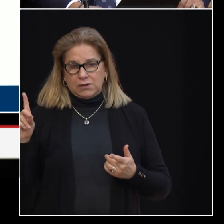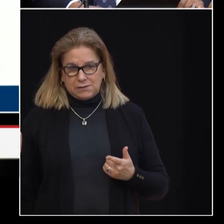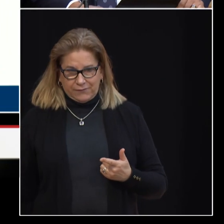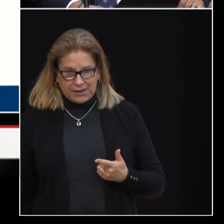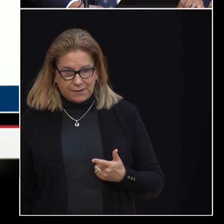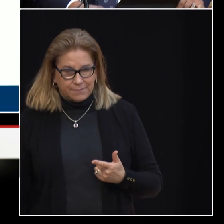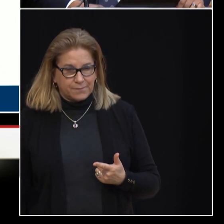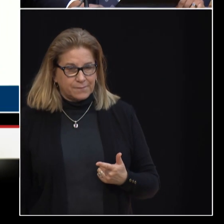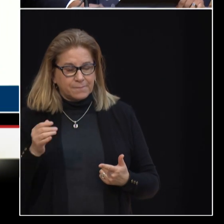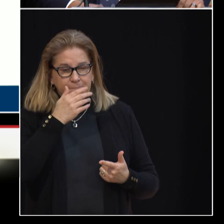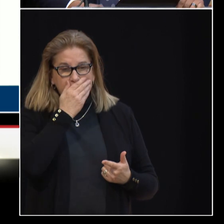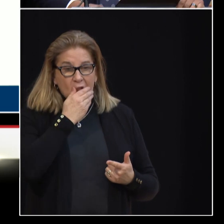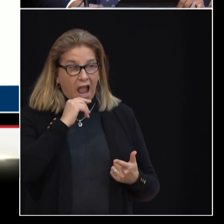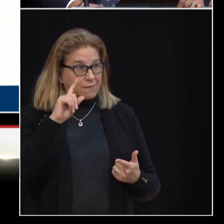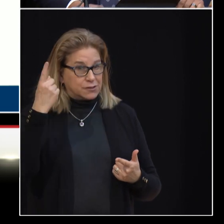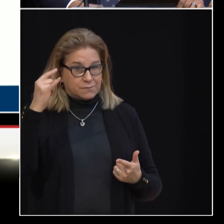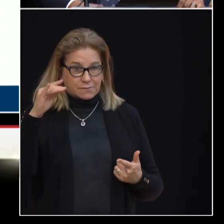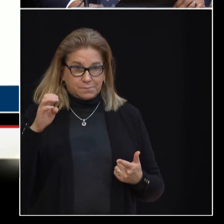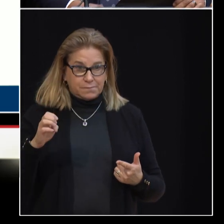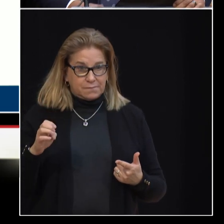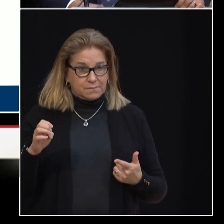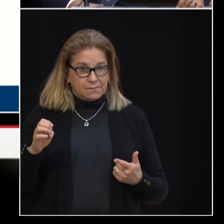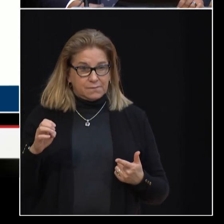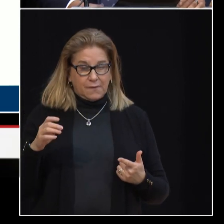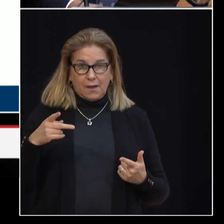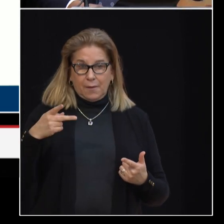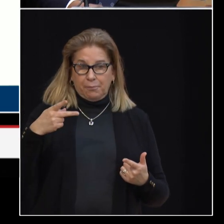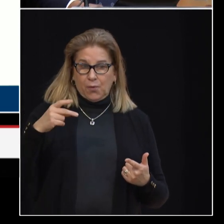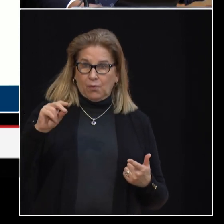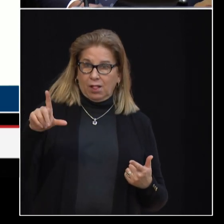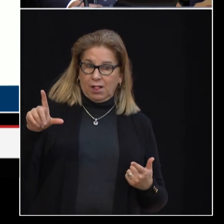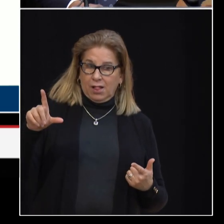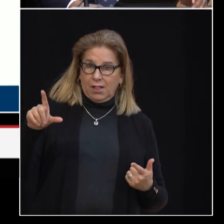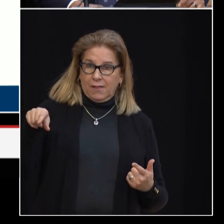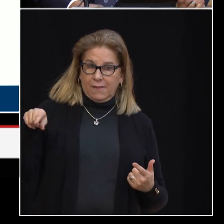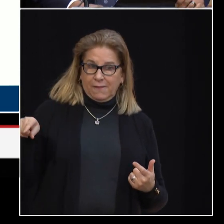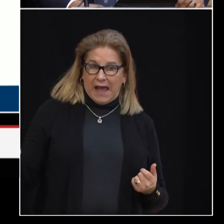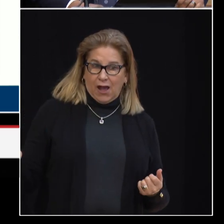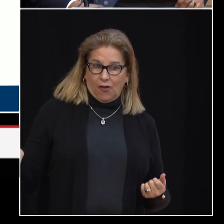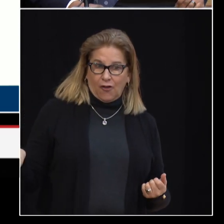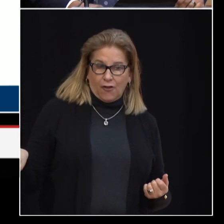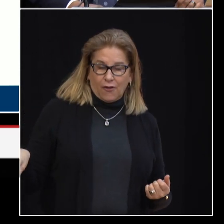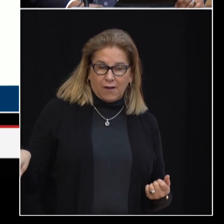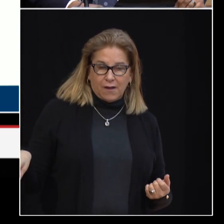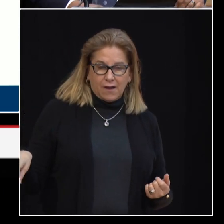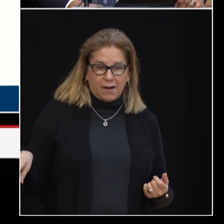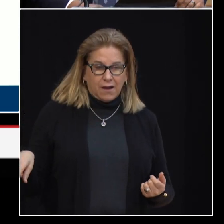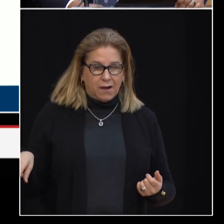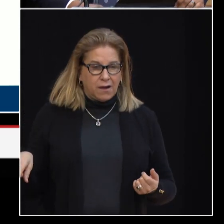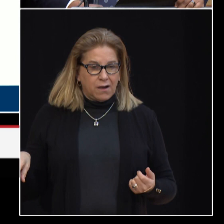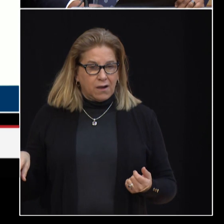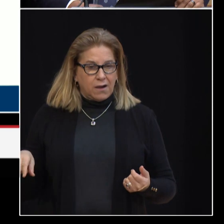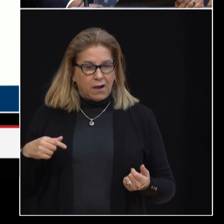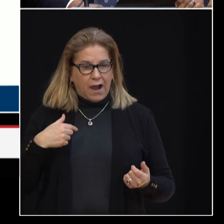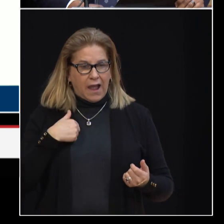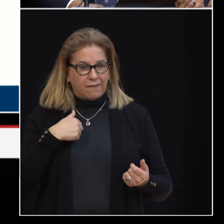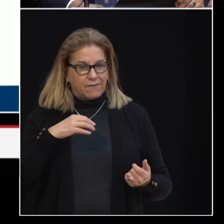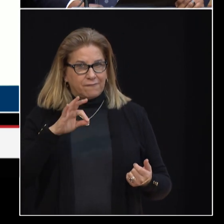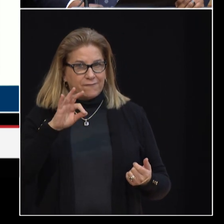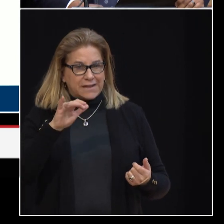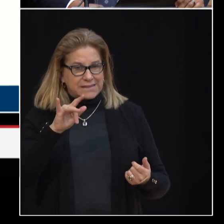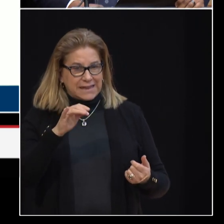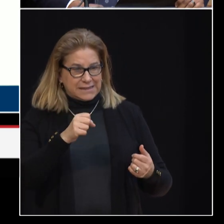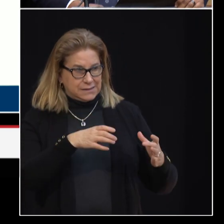This is the first time we would have constructed a pool in addition to an existing facility. So this is a $15